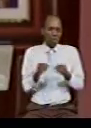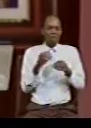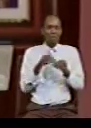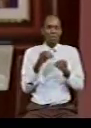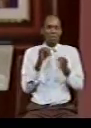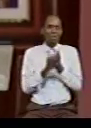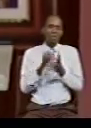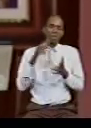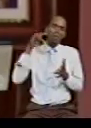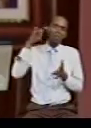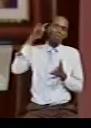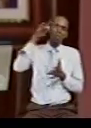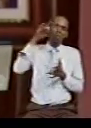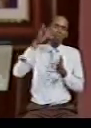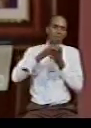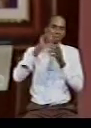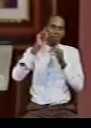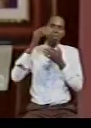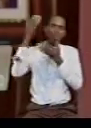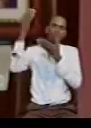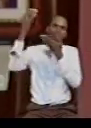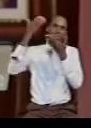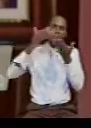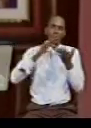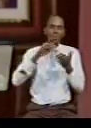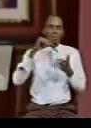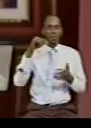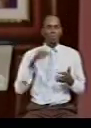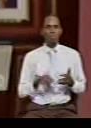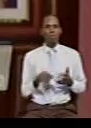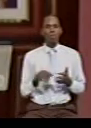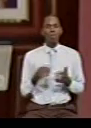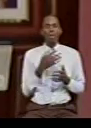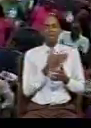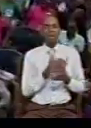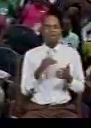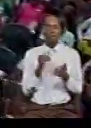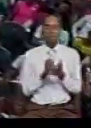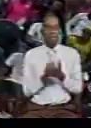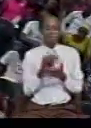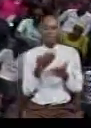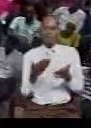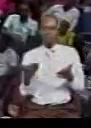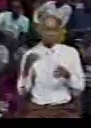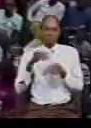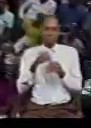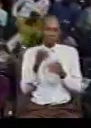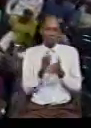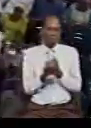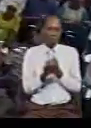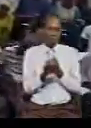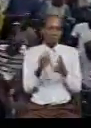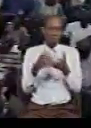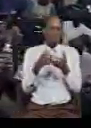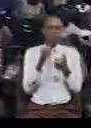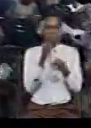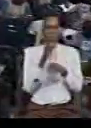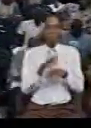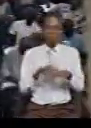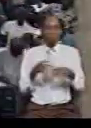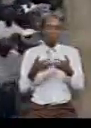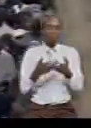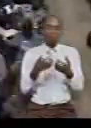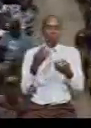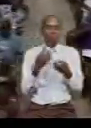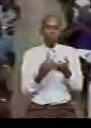inside that aeroplane. That's the engine of resurrection power. That is going to come in